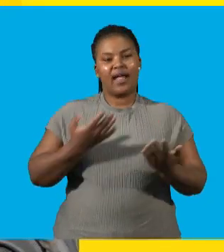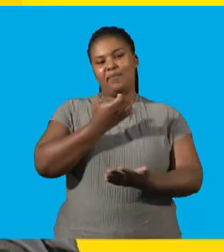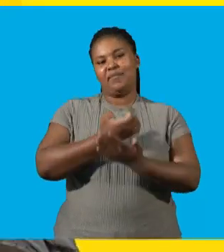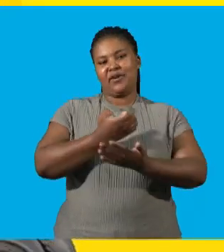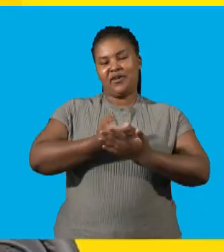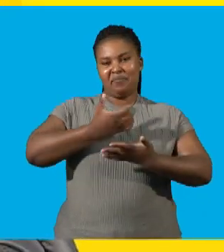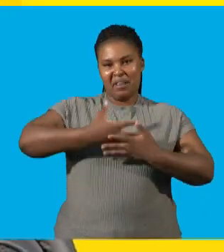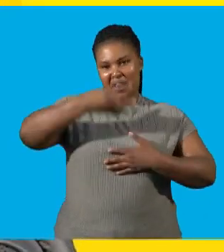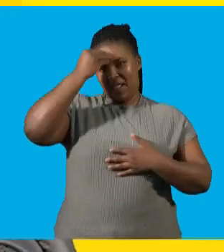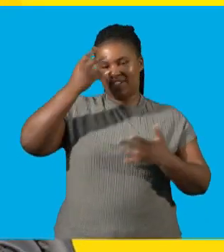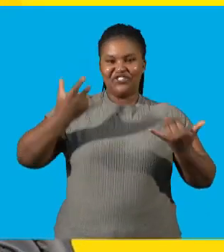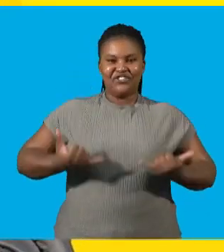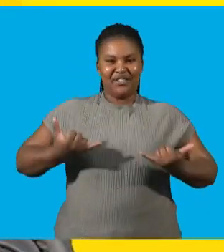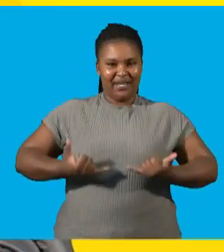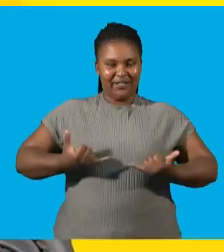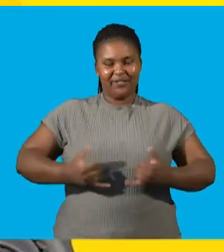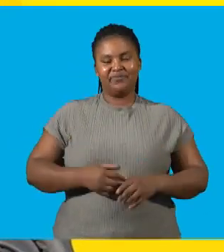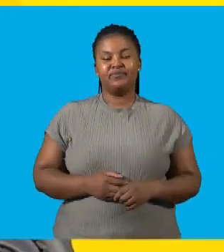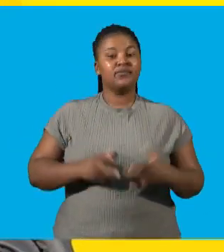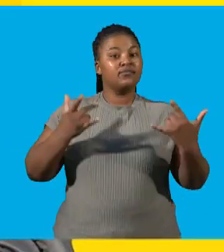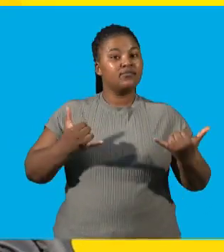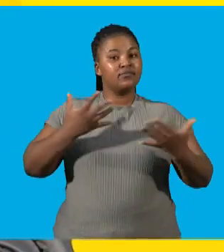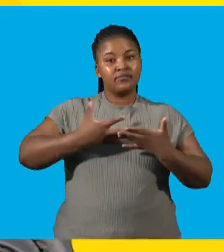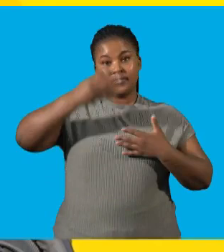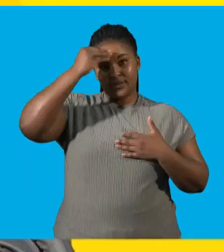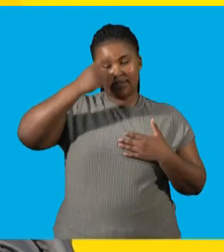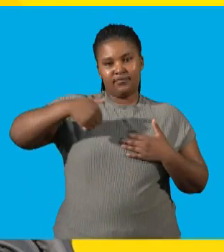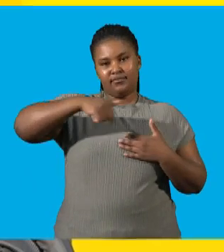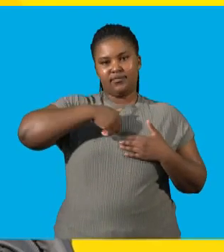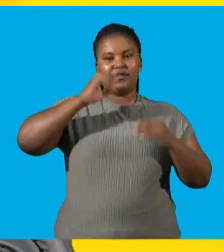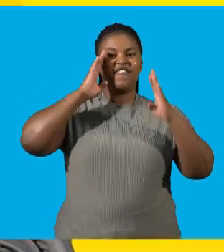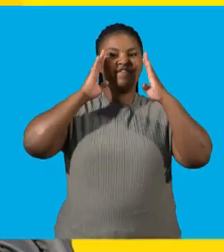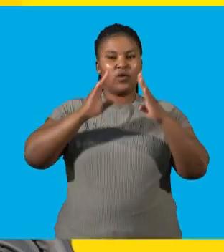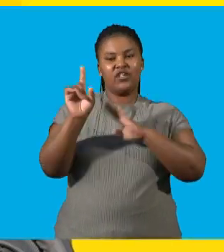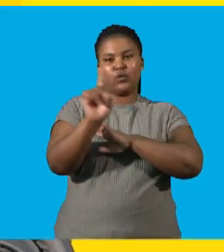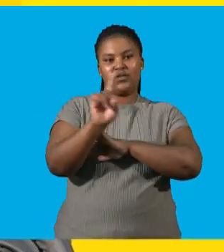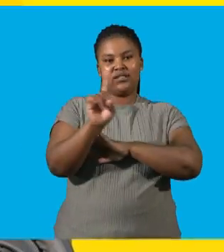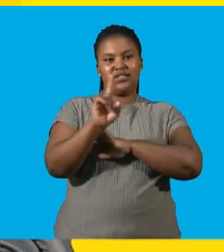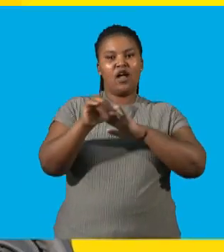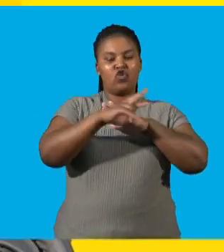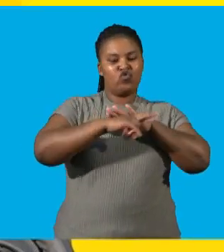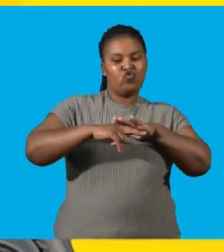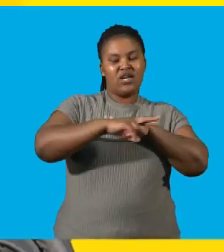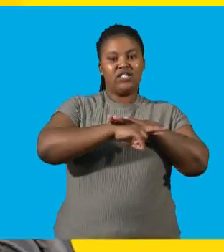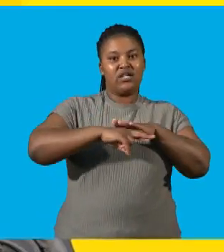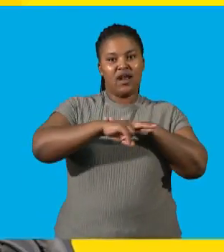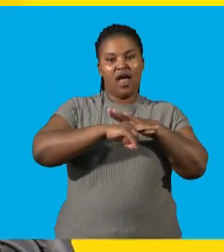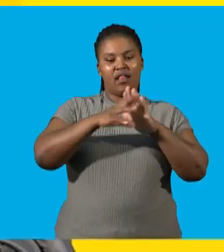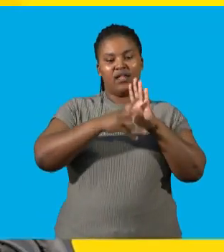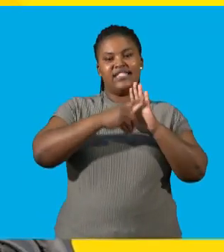Welcome to our economics lesson today. In today's lesson, we are going to be focusing on